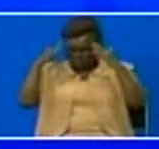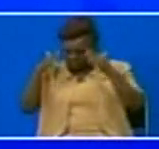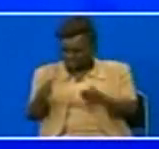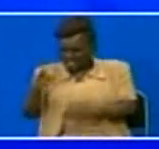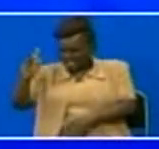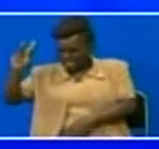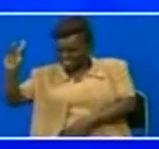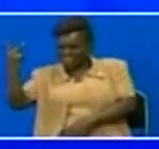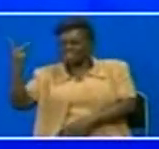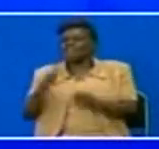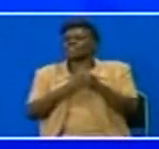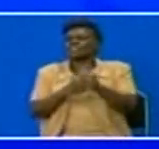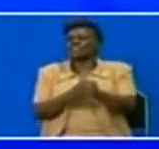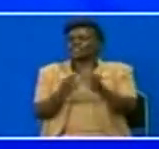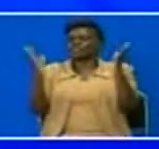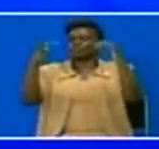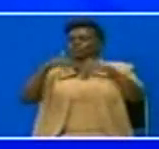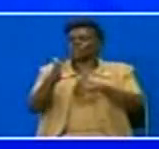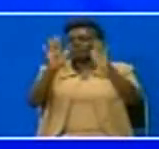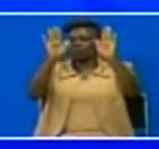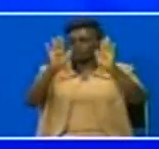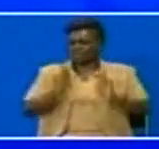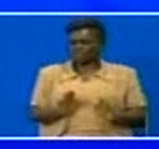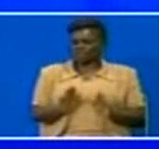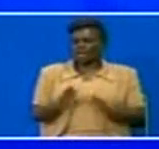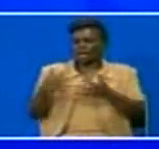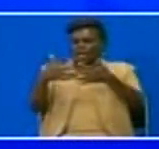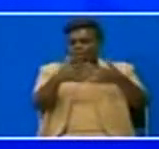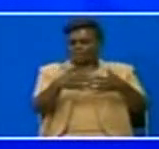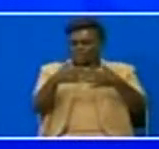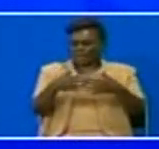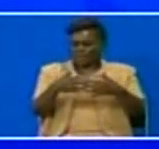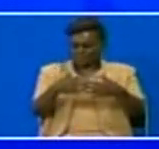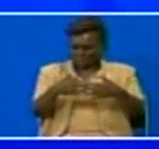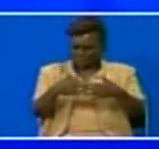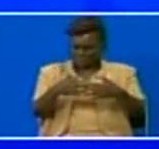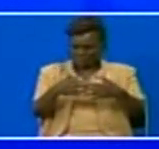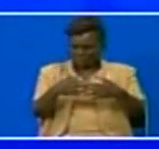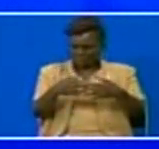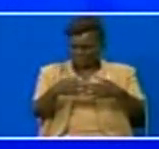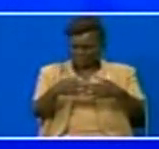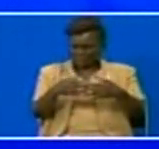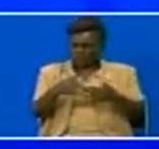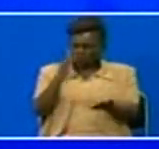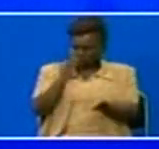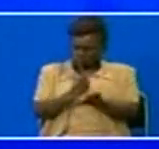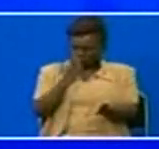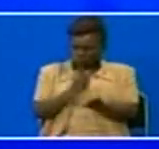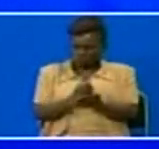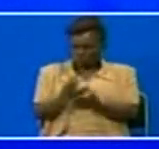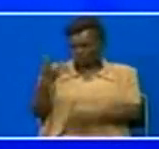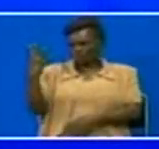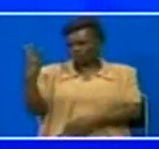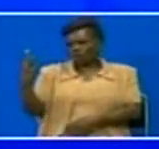the Kenyan leaders who attended this important event in the U.S. electoral calendar. Now, it is gratifying to note that at least